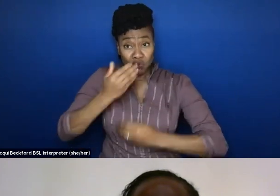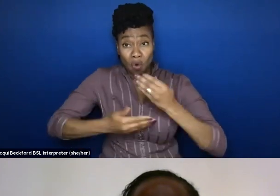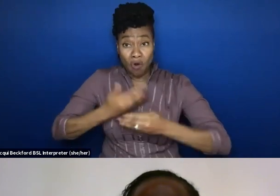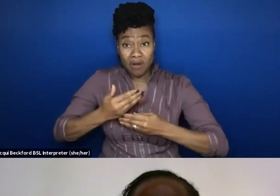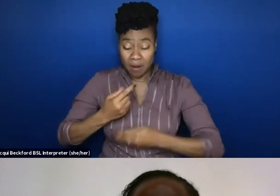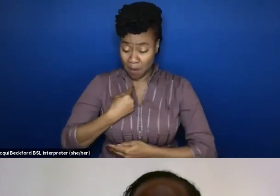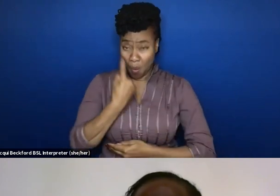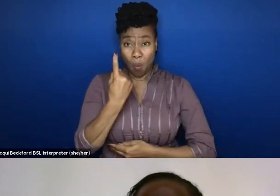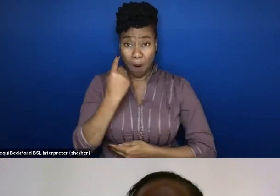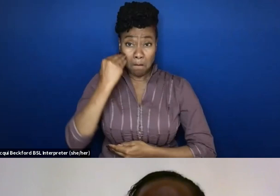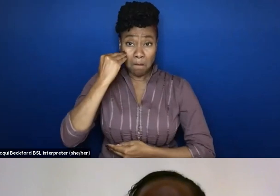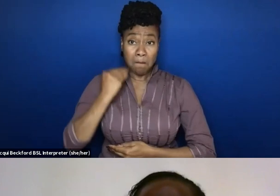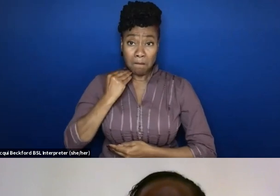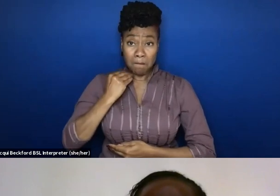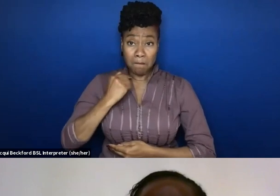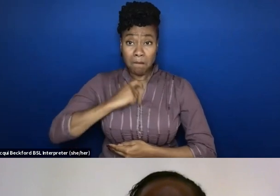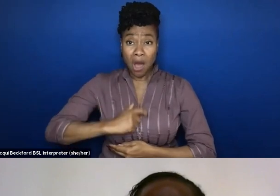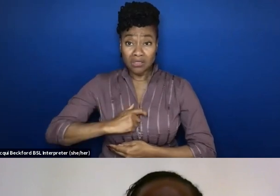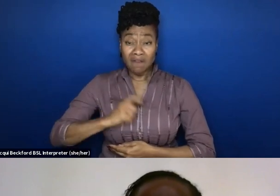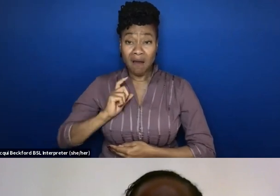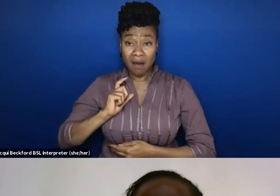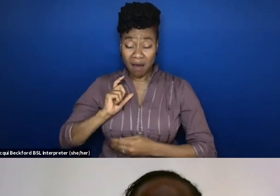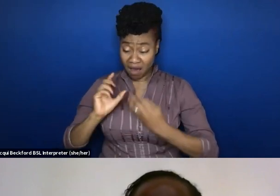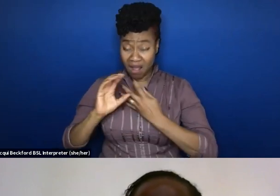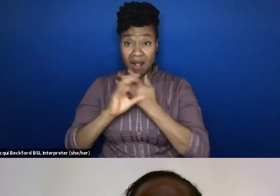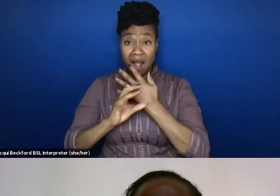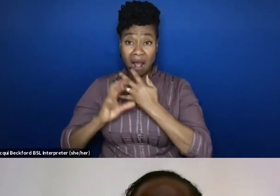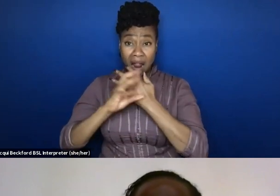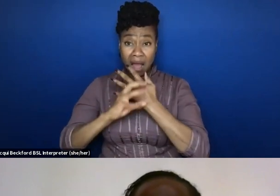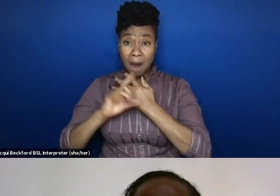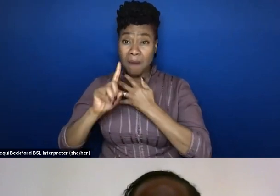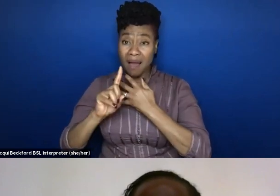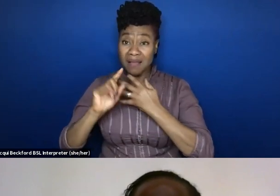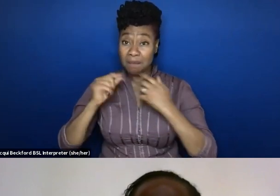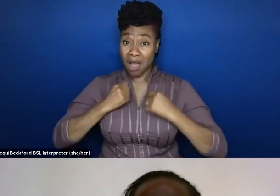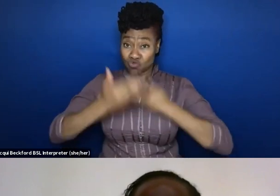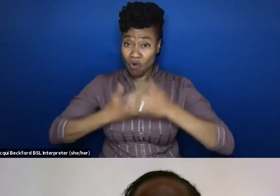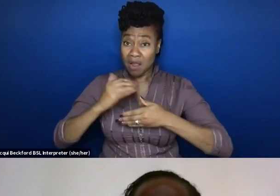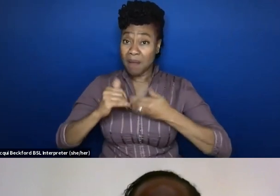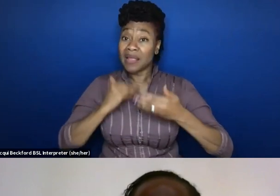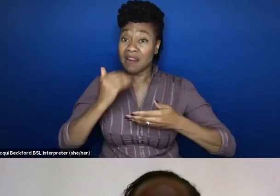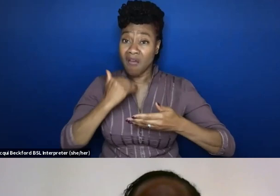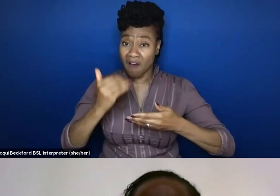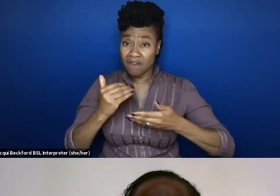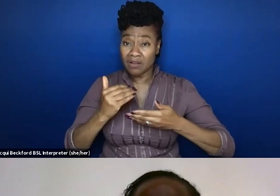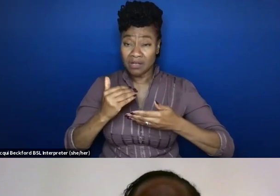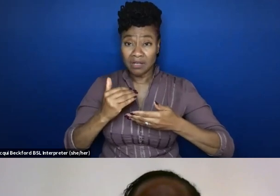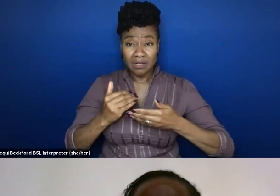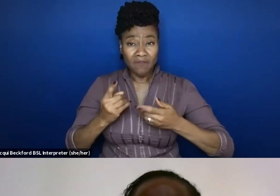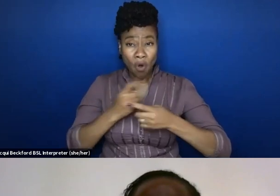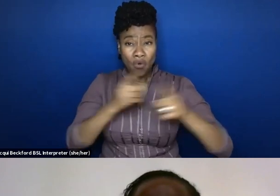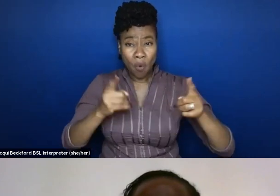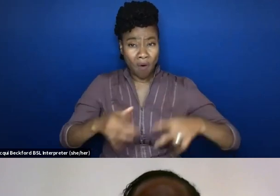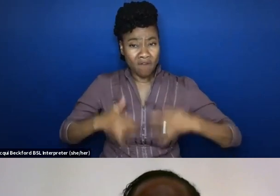enough to change some opinions, or more importantly, stop someone else from spinning